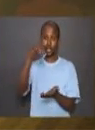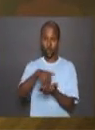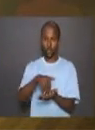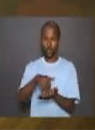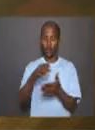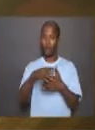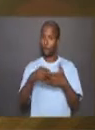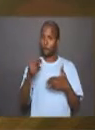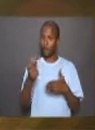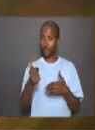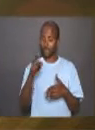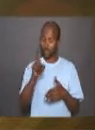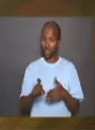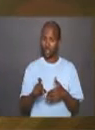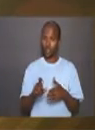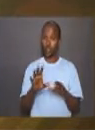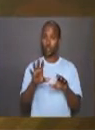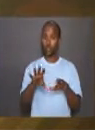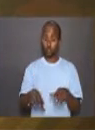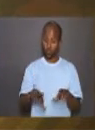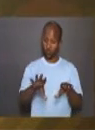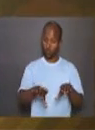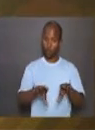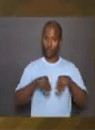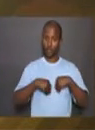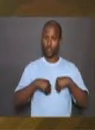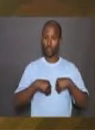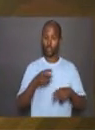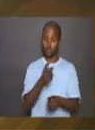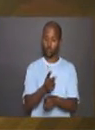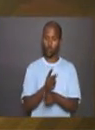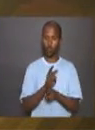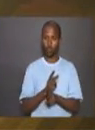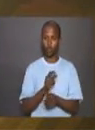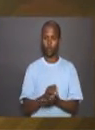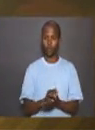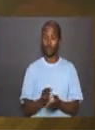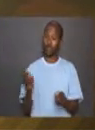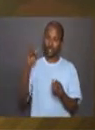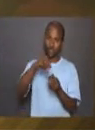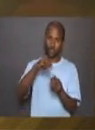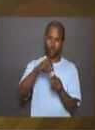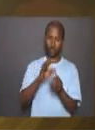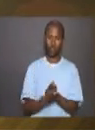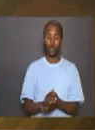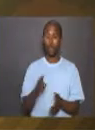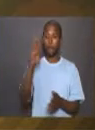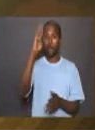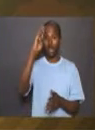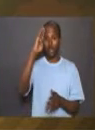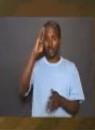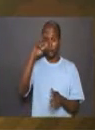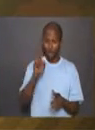200,000 bir just to obtain the loan. In addition,